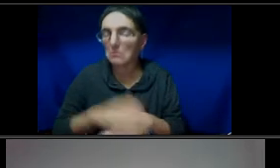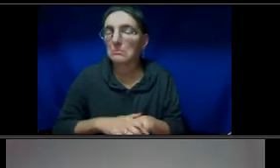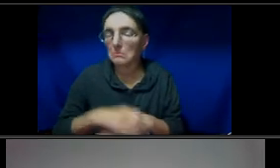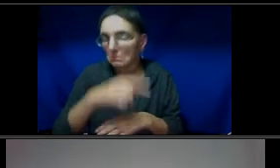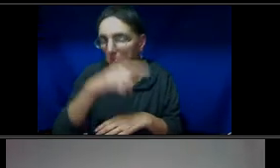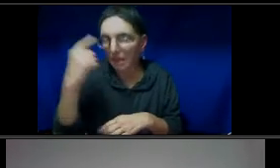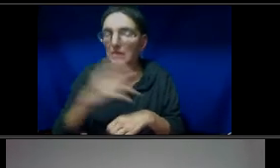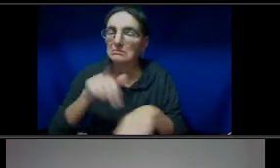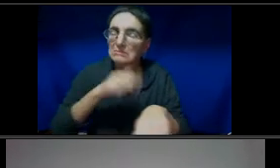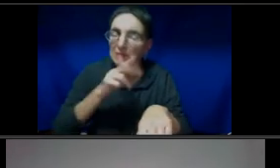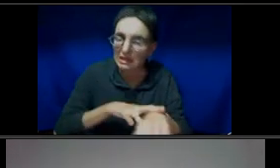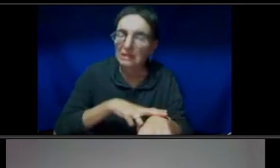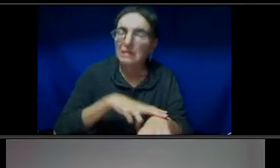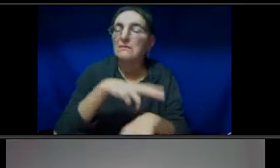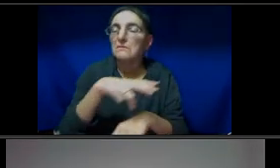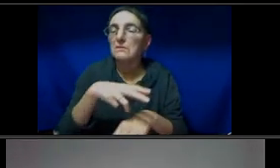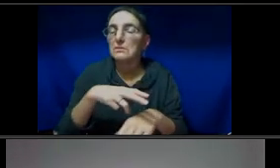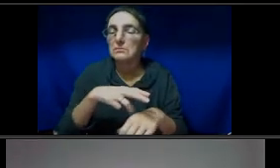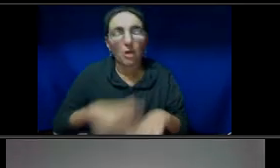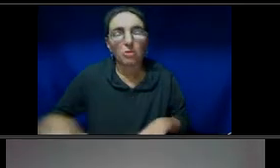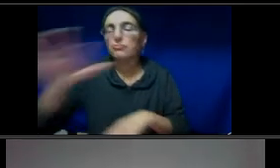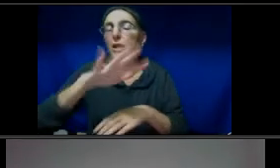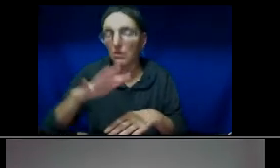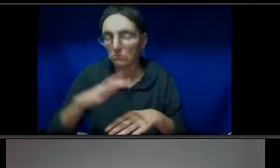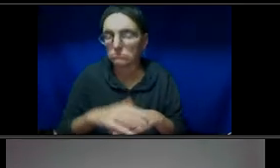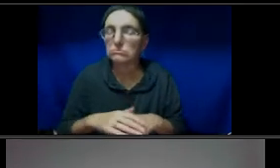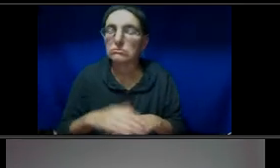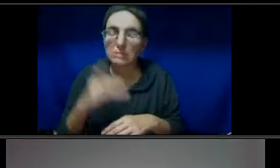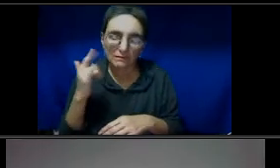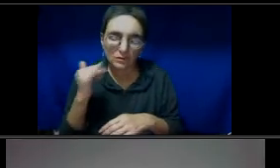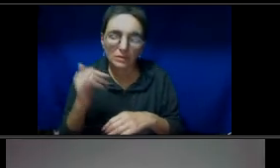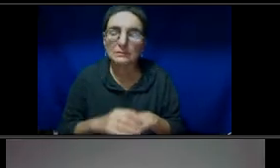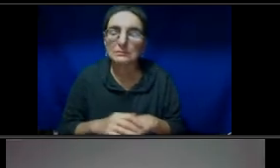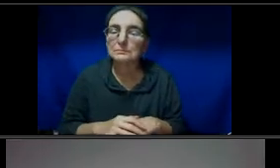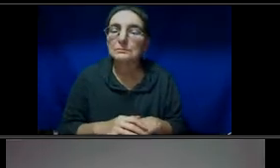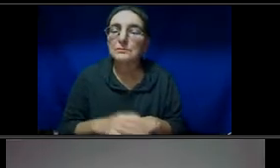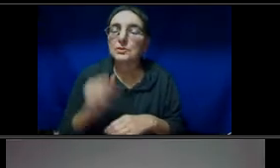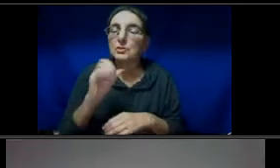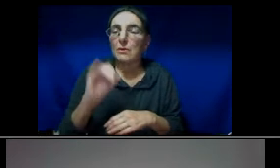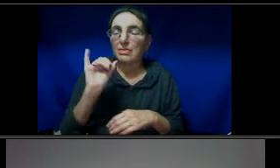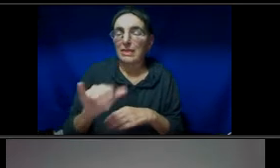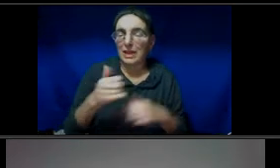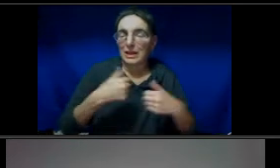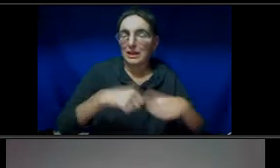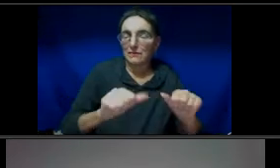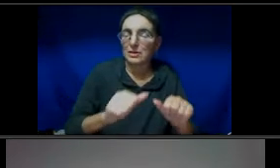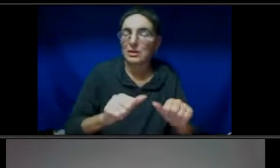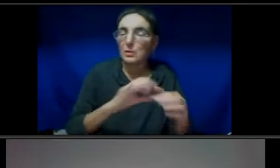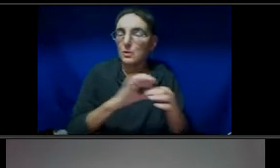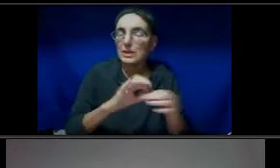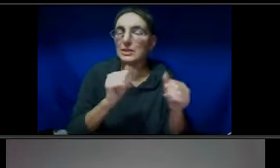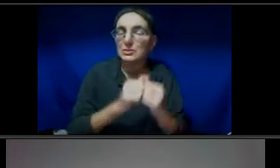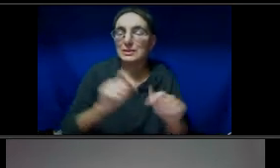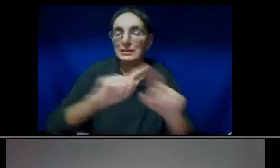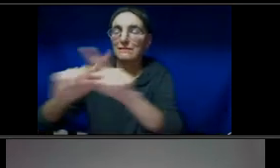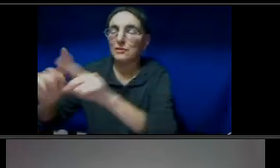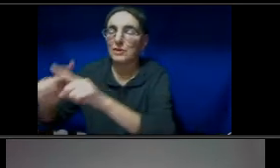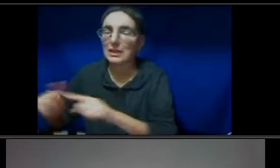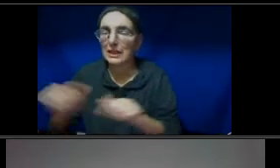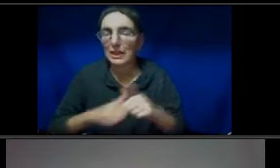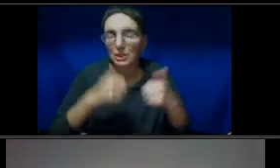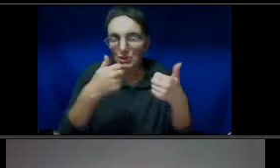California. So this effort is in coordination with several different agencies. At CalSTA,